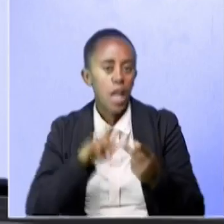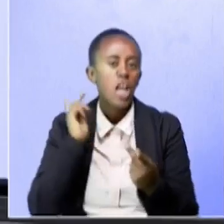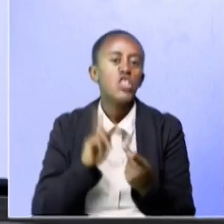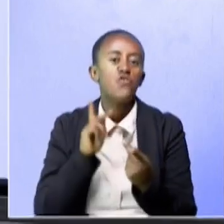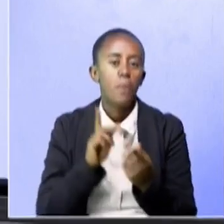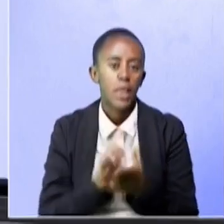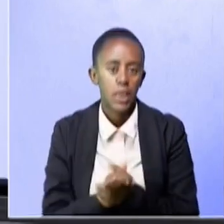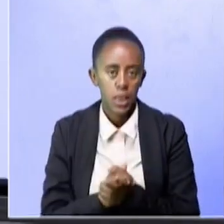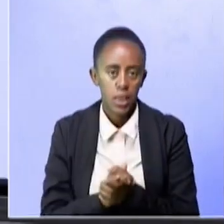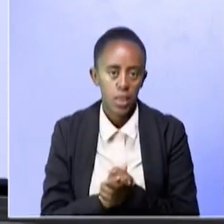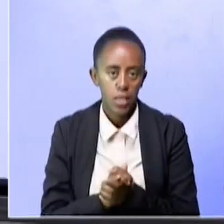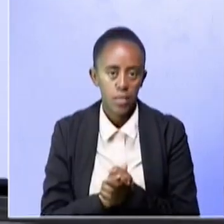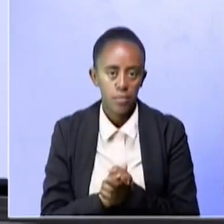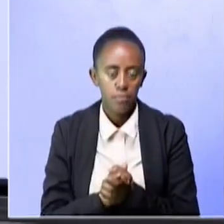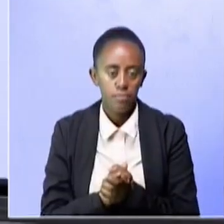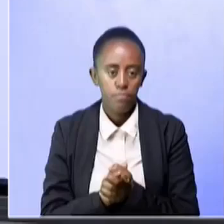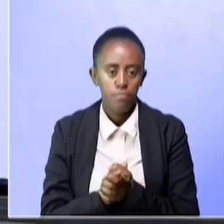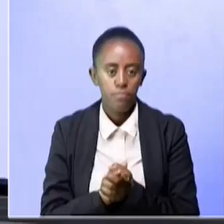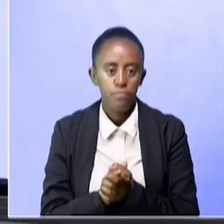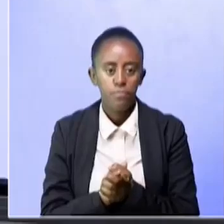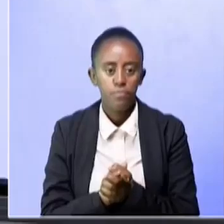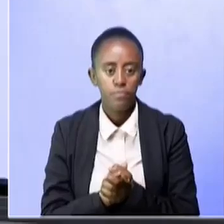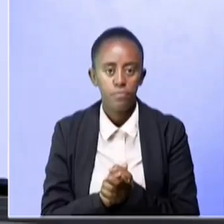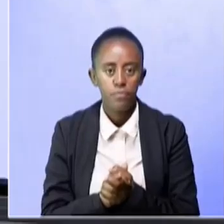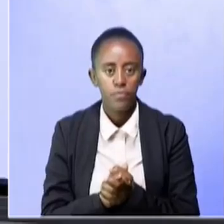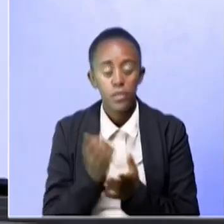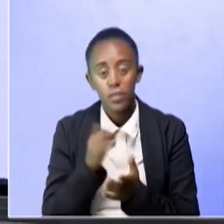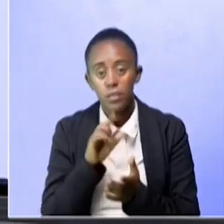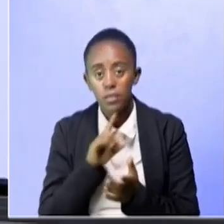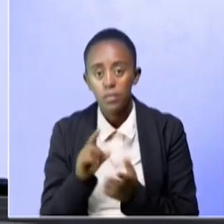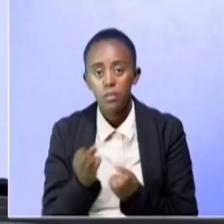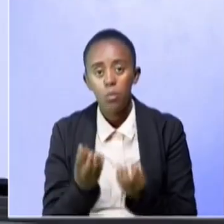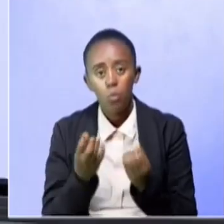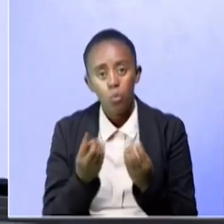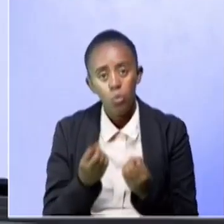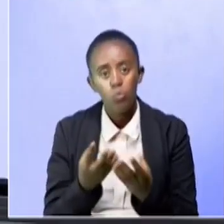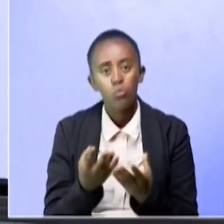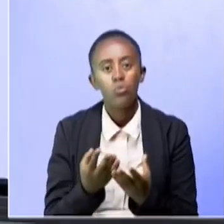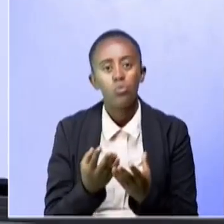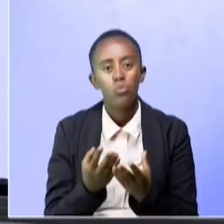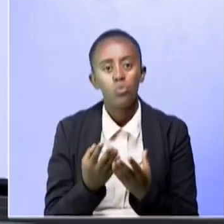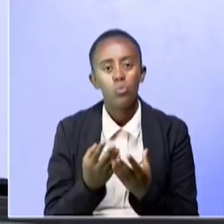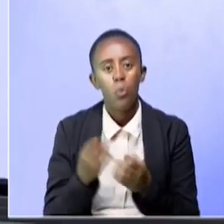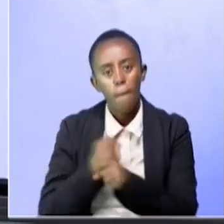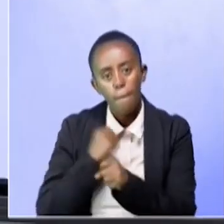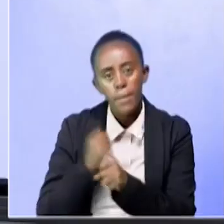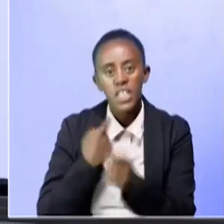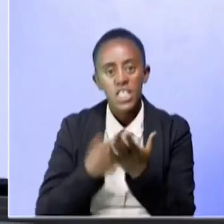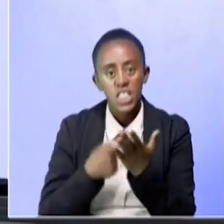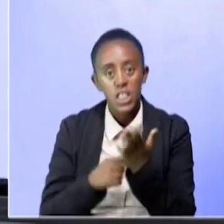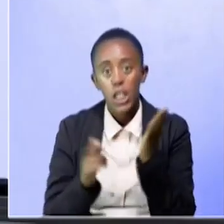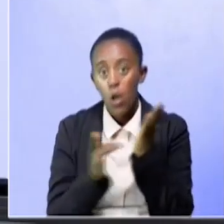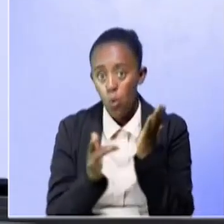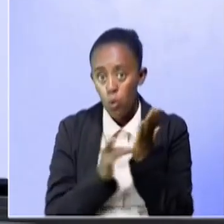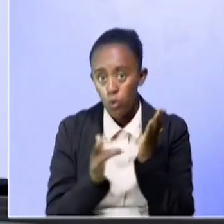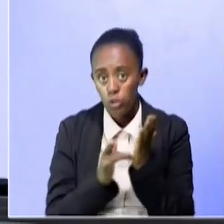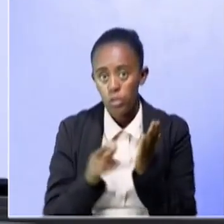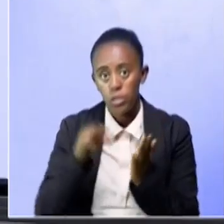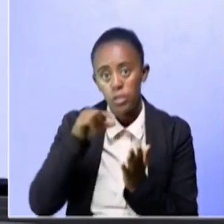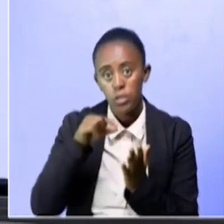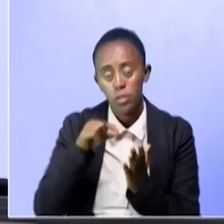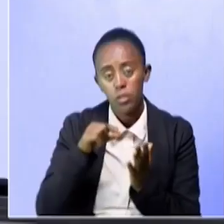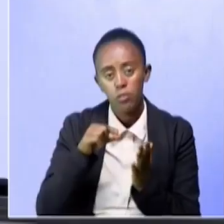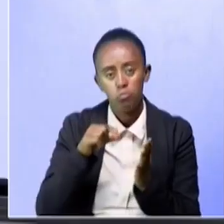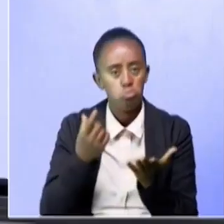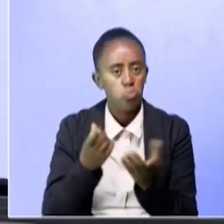achievement. Yeah, they are going to do a lot in order to make this technology to be